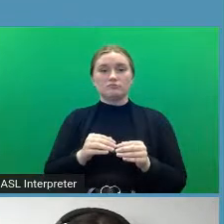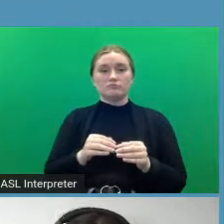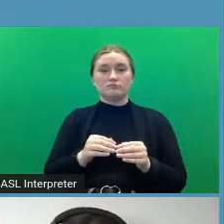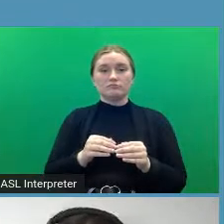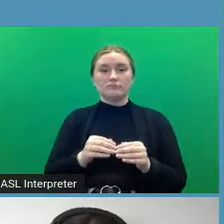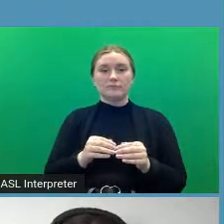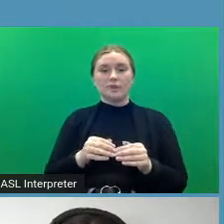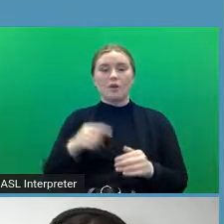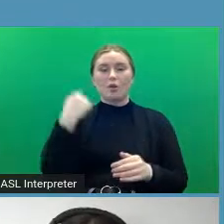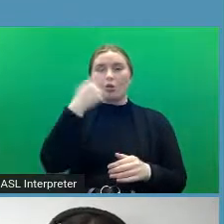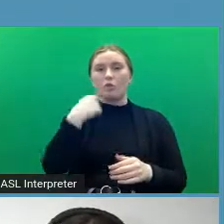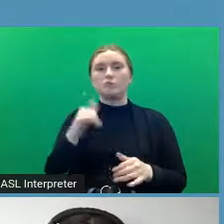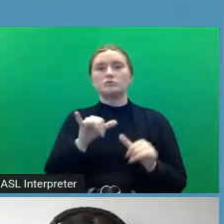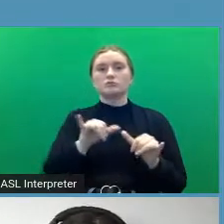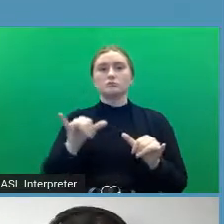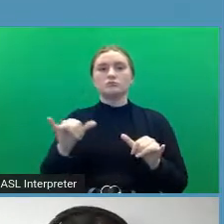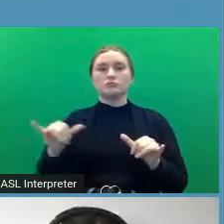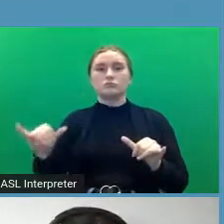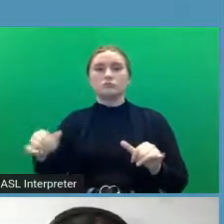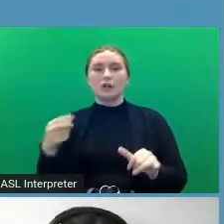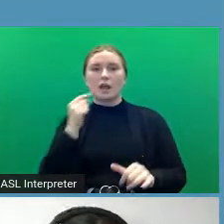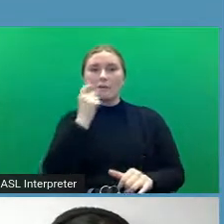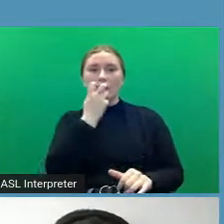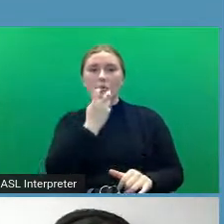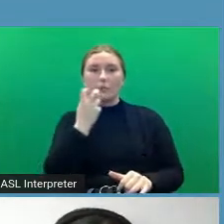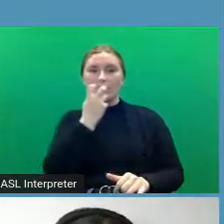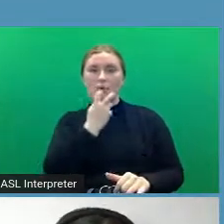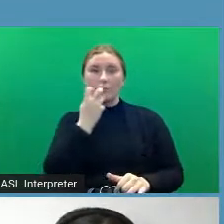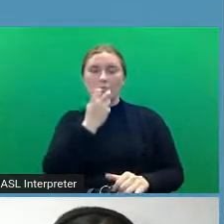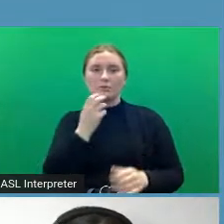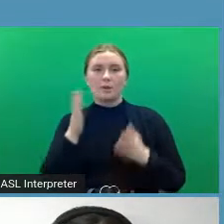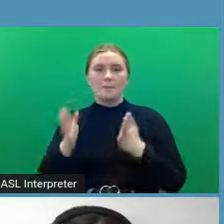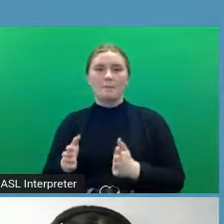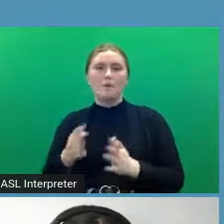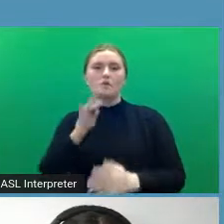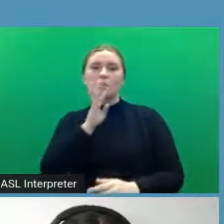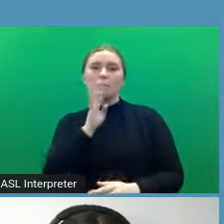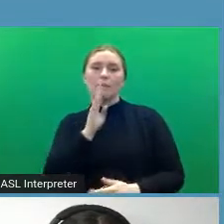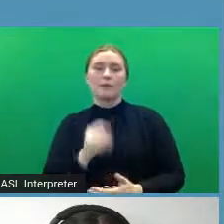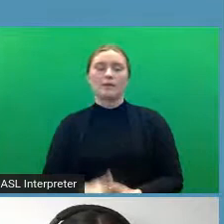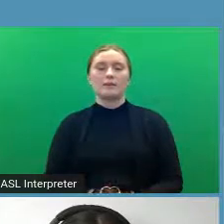match the lips of the speaker when they're on screen.